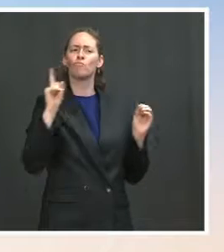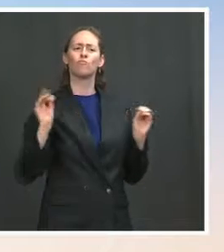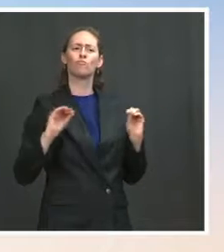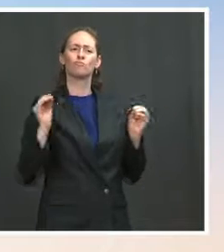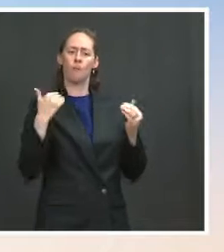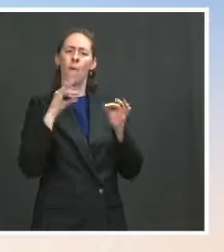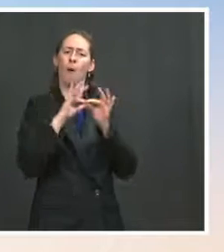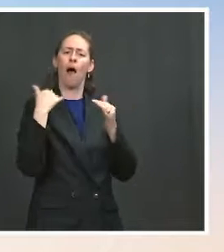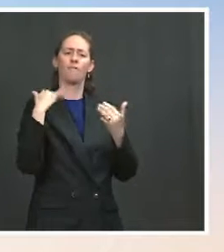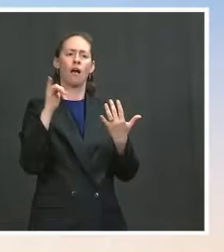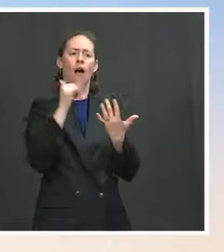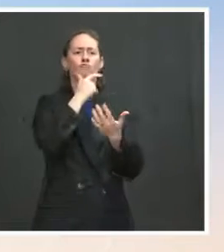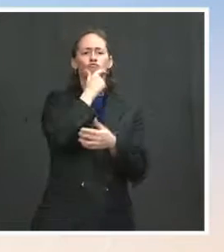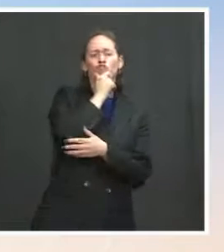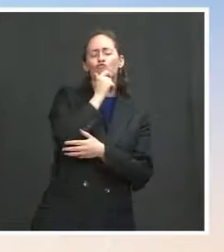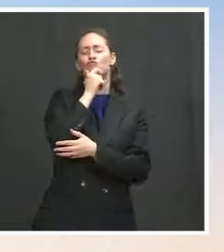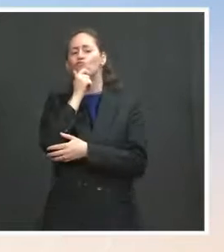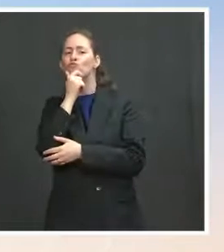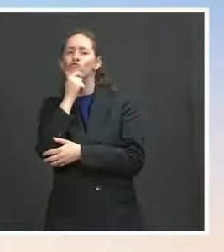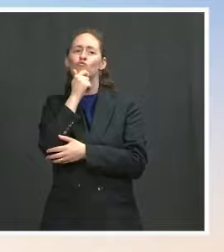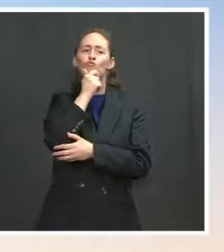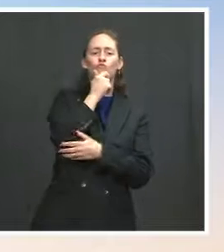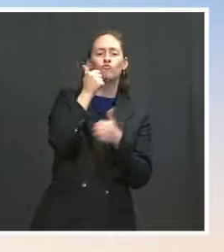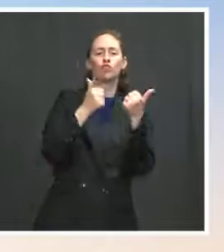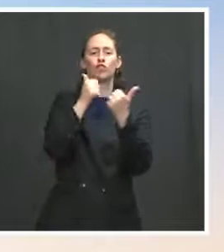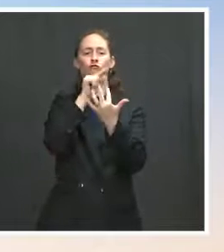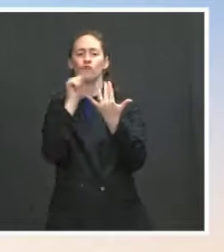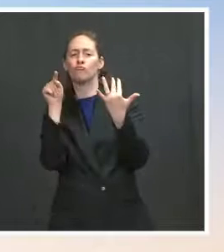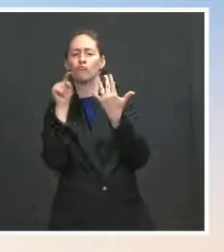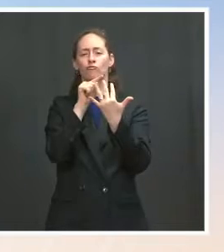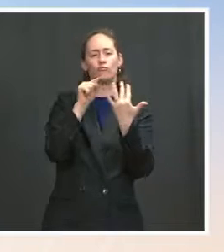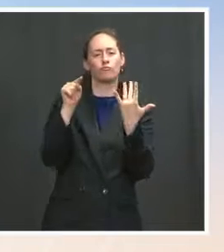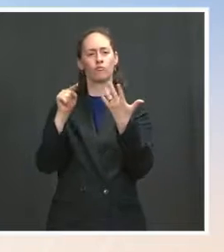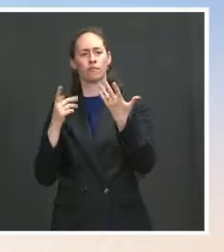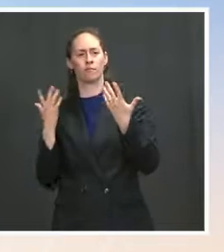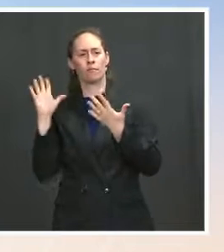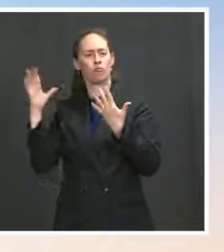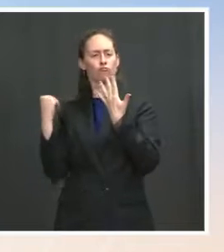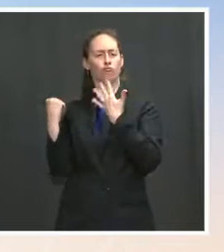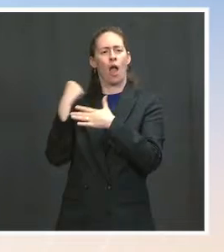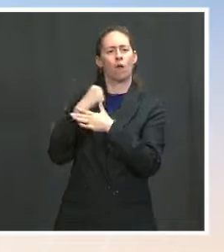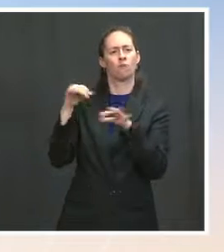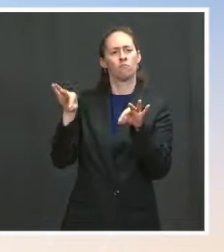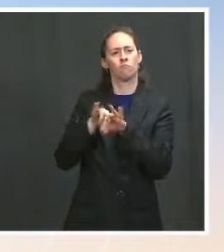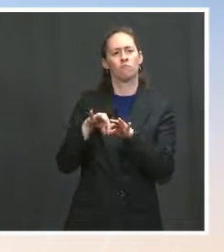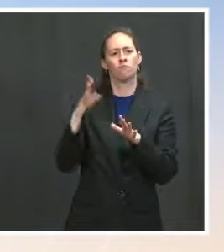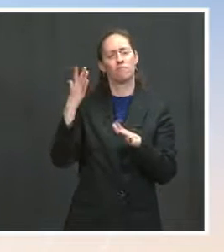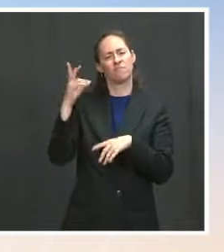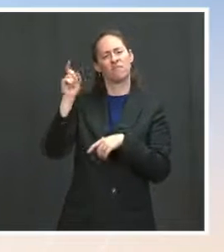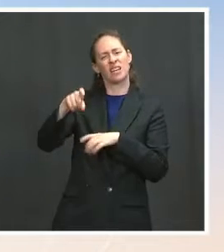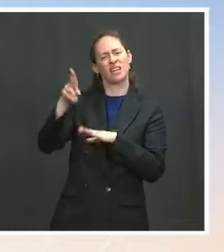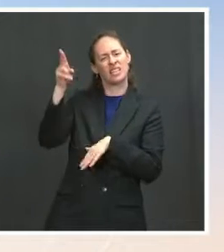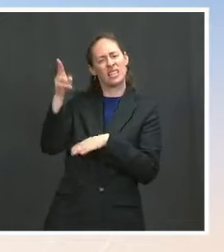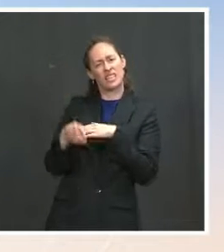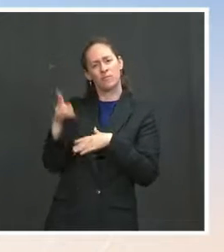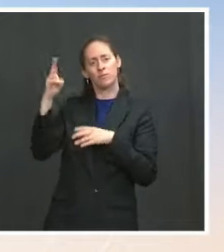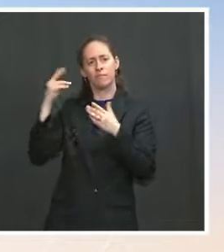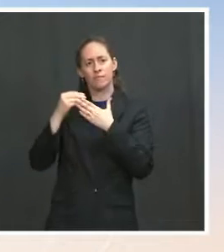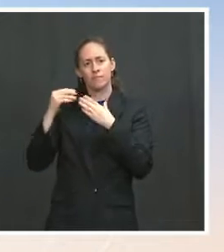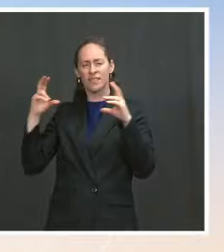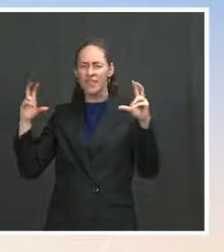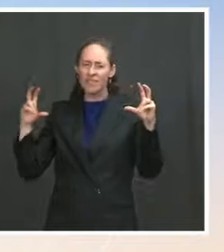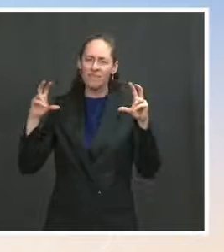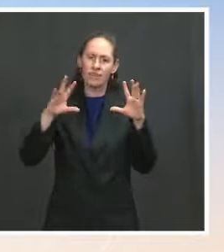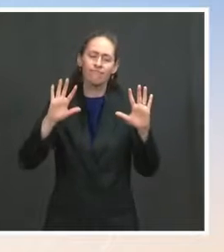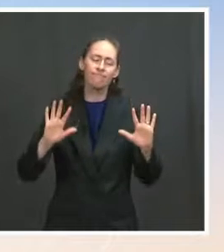forward, and certainly his approach and his priority is making a historic investment in infrastructure, creating millions of jobs, and seeing how we can do that as